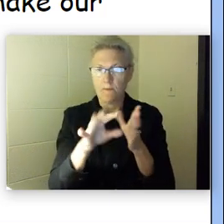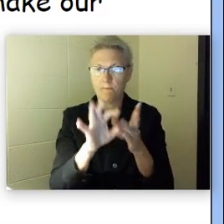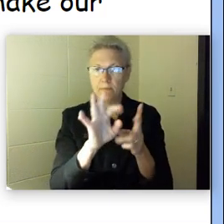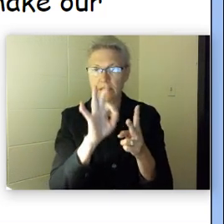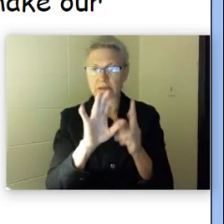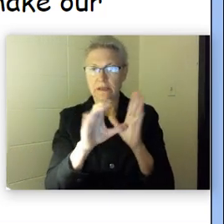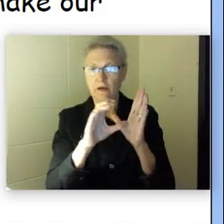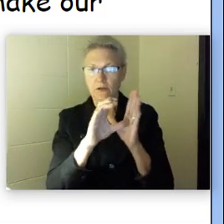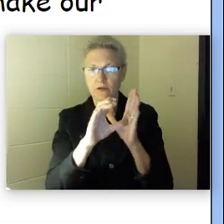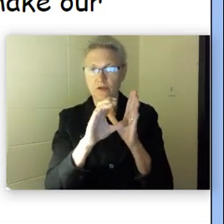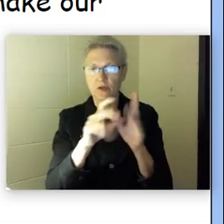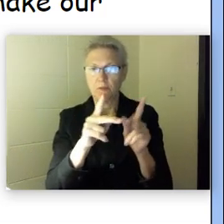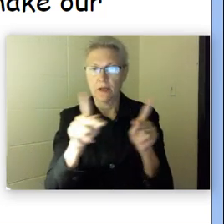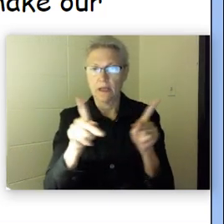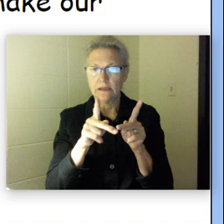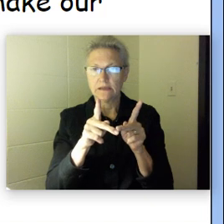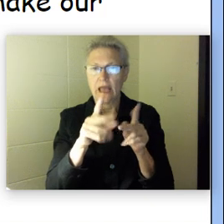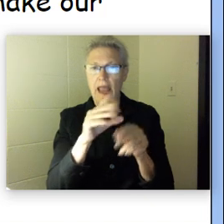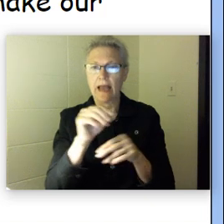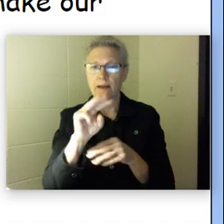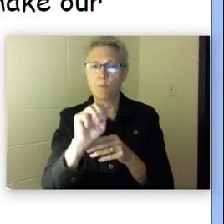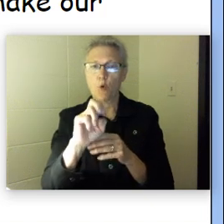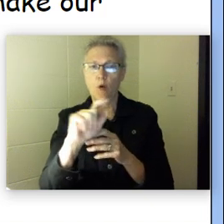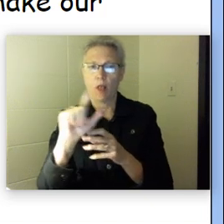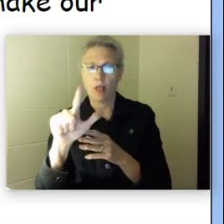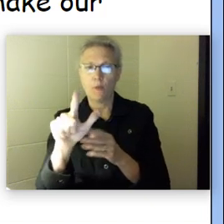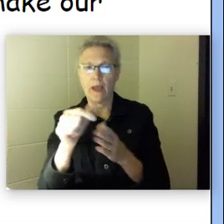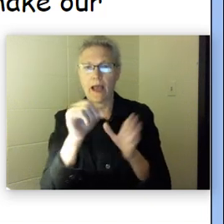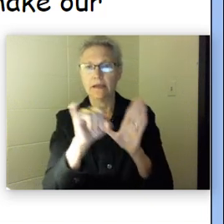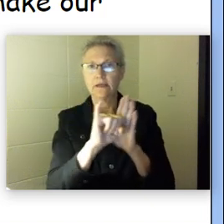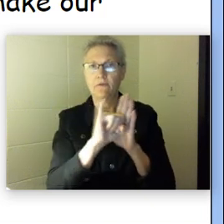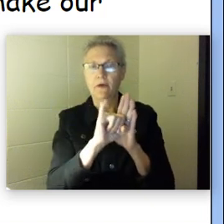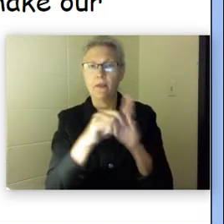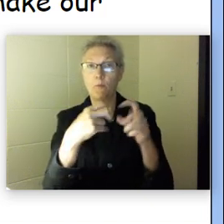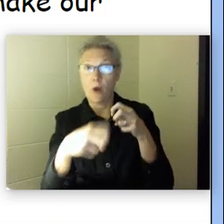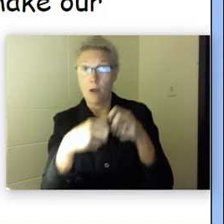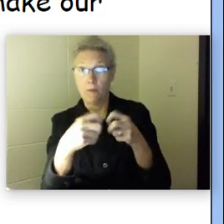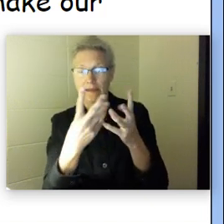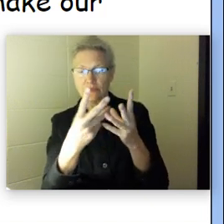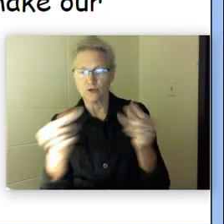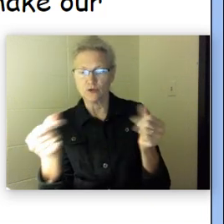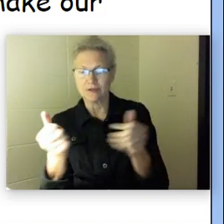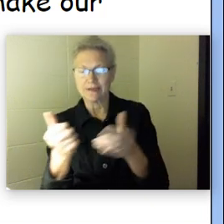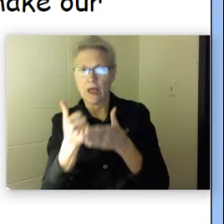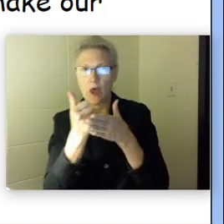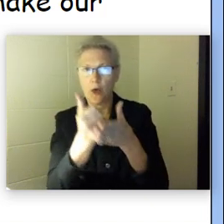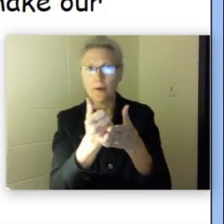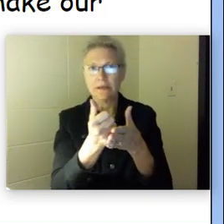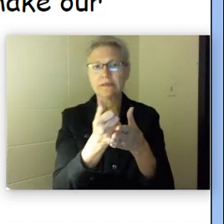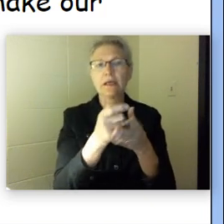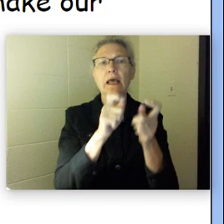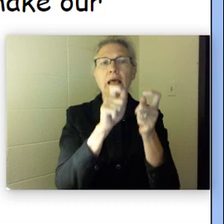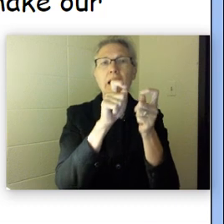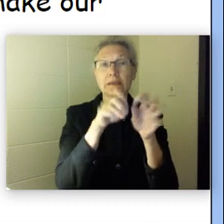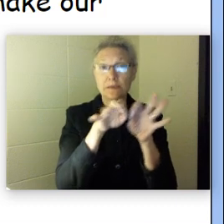and moral. We then identified the problem and solution, which helped us to add details to our beginning, middle, and